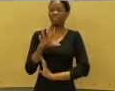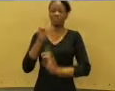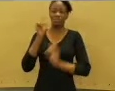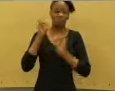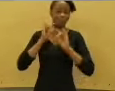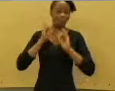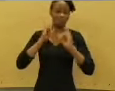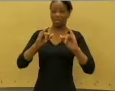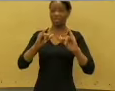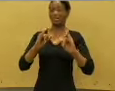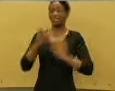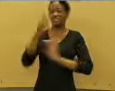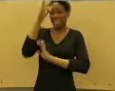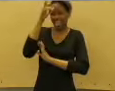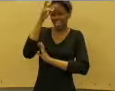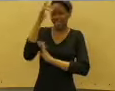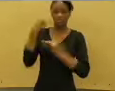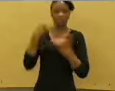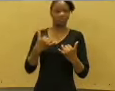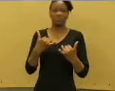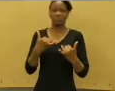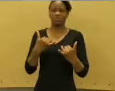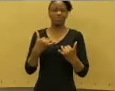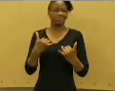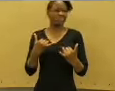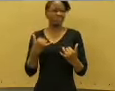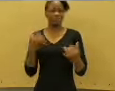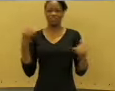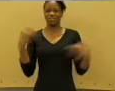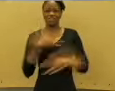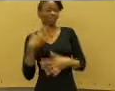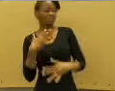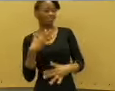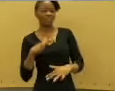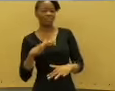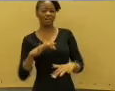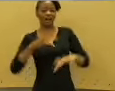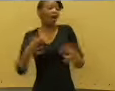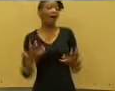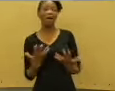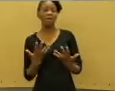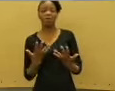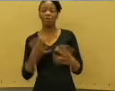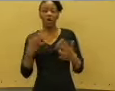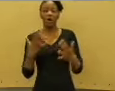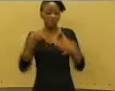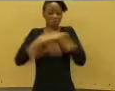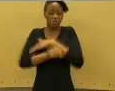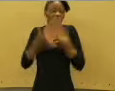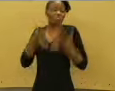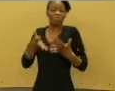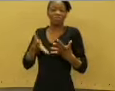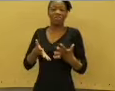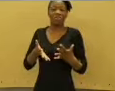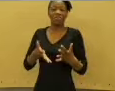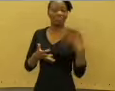hand, right? And of course, now it sounds ridiculous, like, hey, bro, guys, you know? And also with albinos, we still have issues